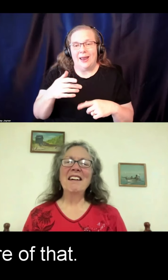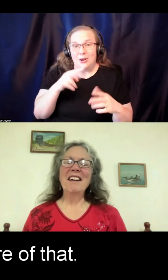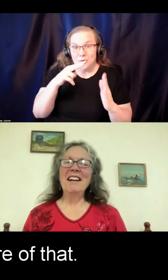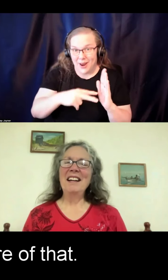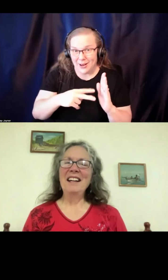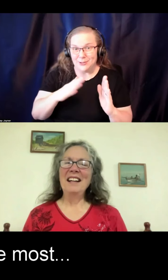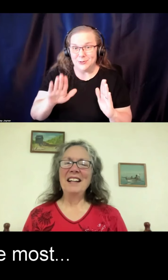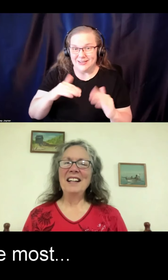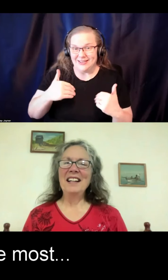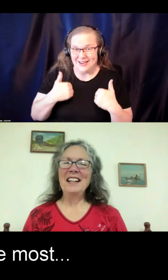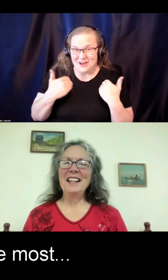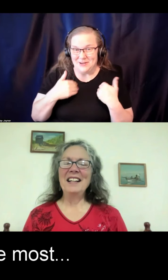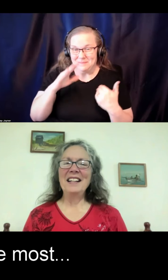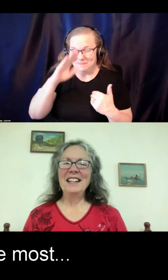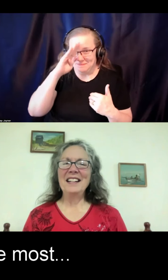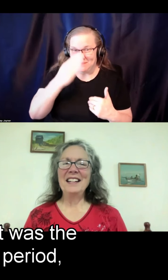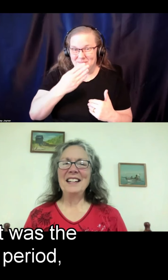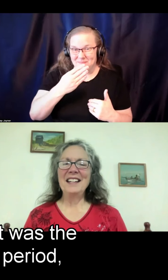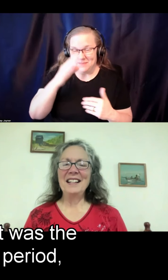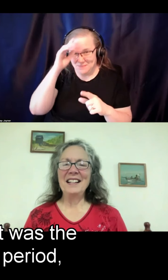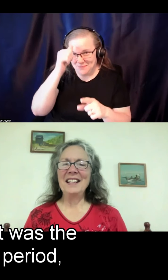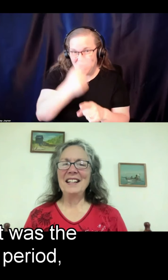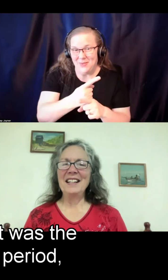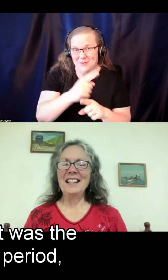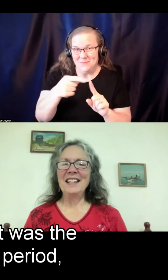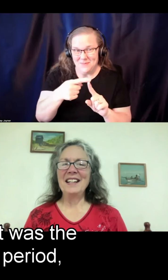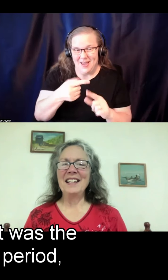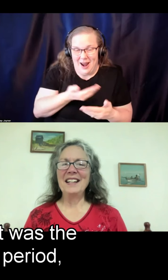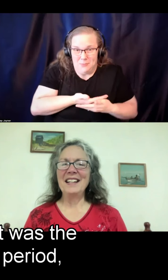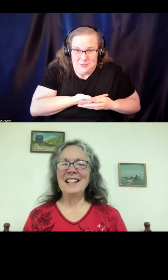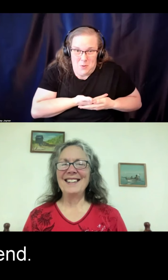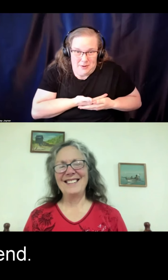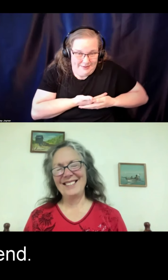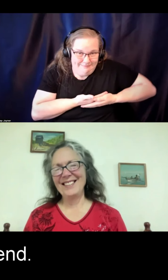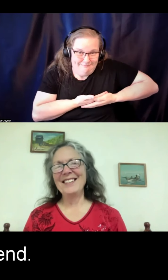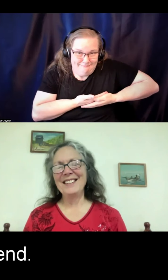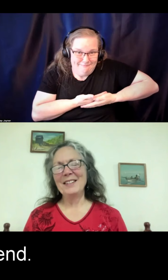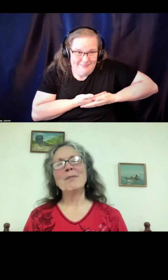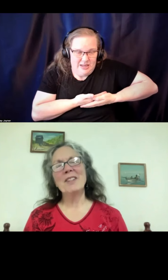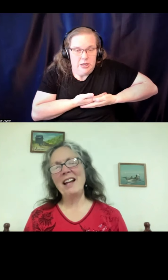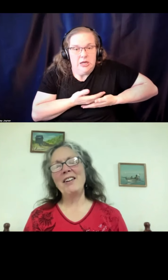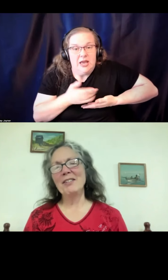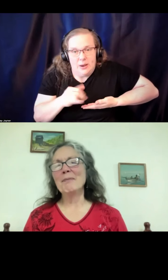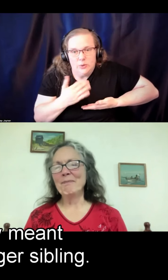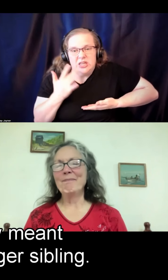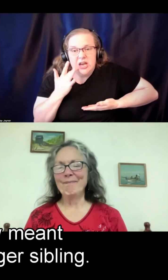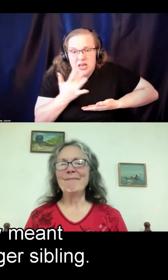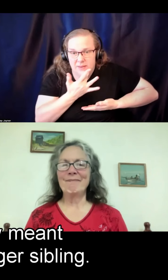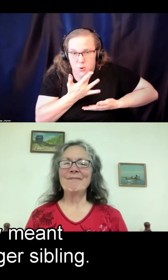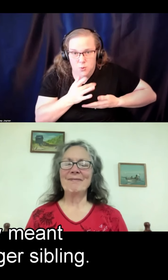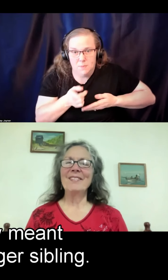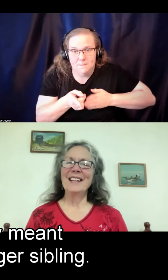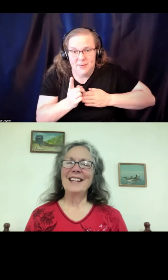I have a picture of that. It was just, the most, of course, that was the honeymoon period soon to end when you discover what it